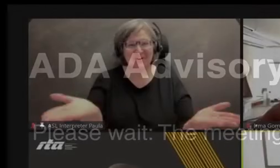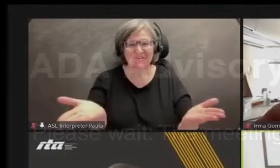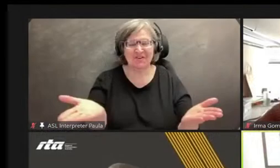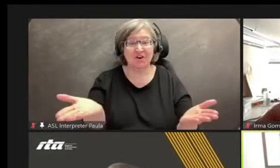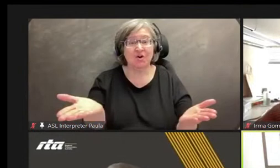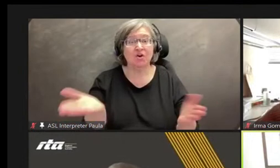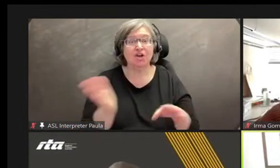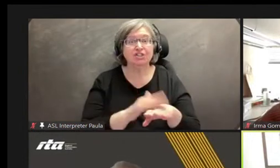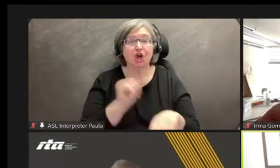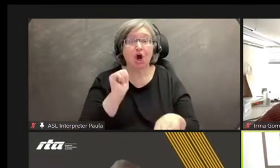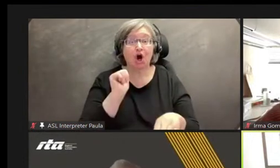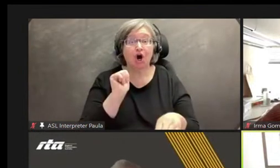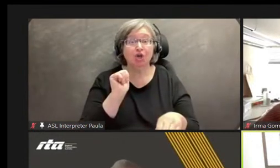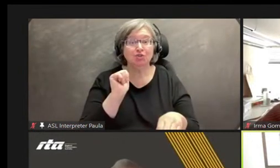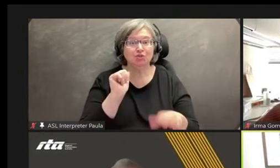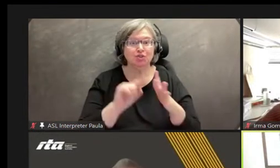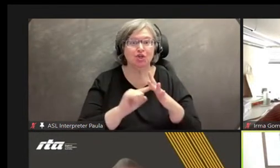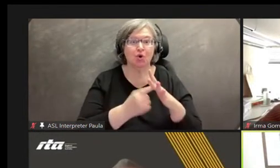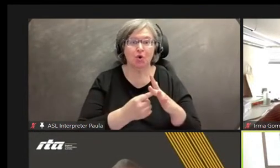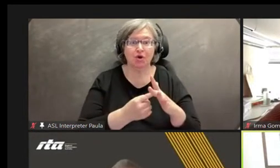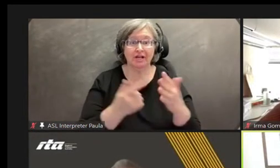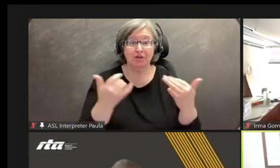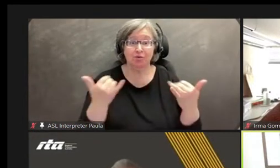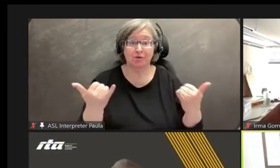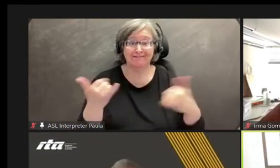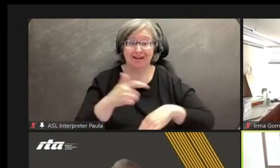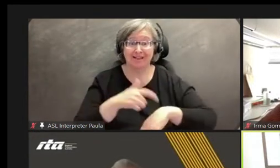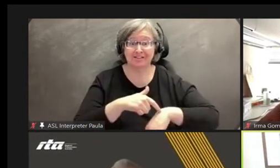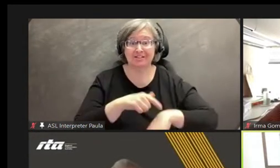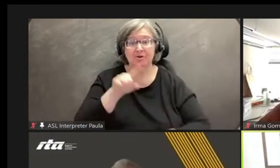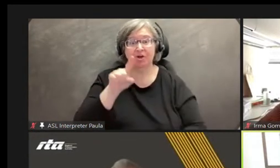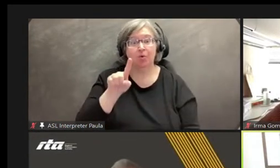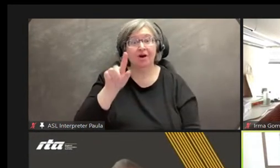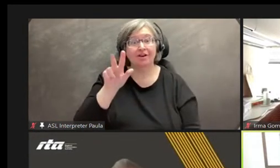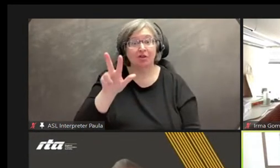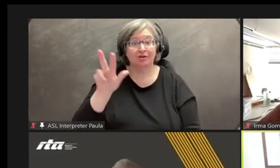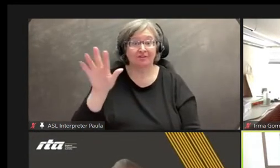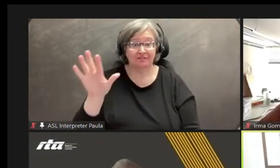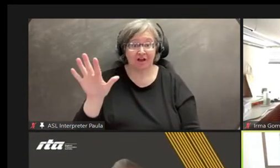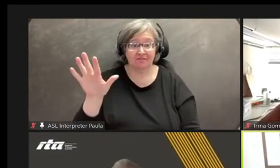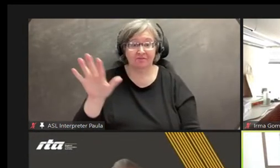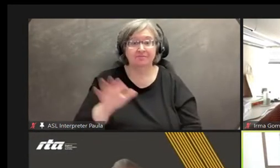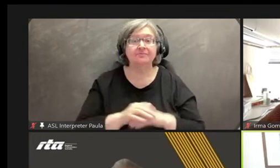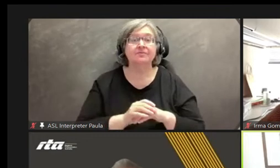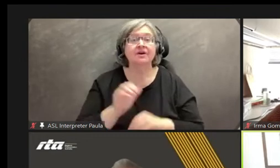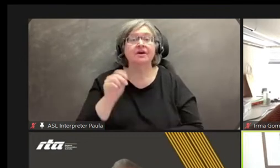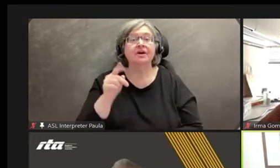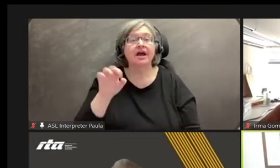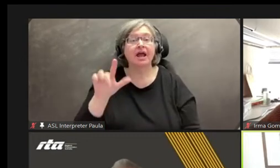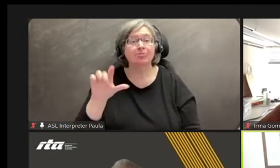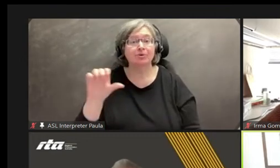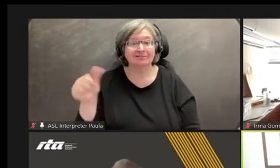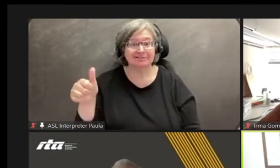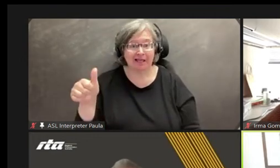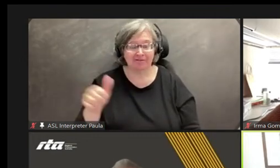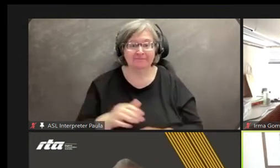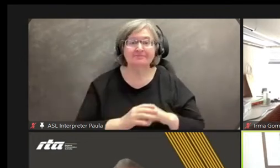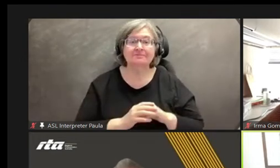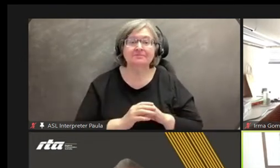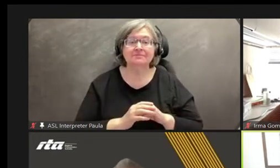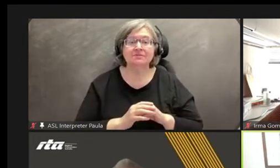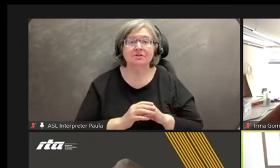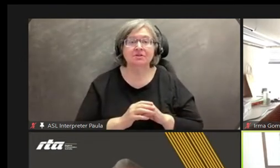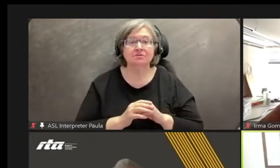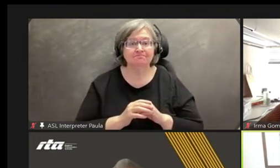Call to order. The time currently is 1:35 on April 10th. I want to